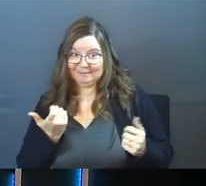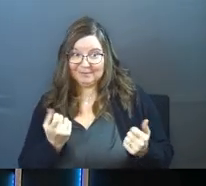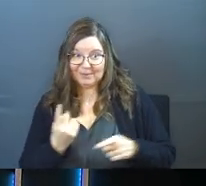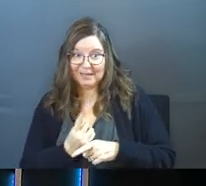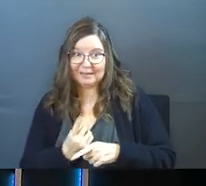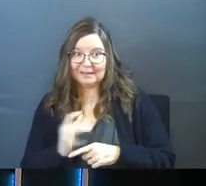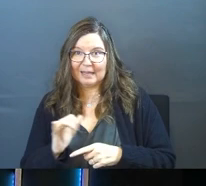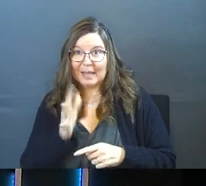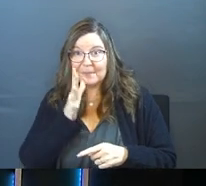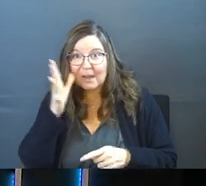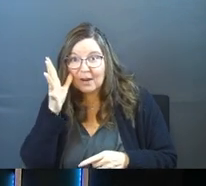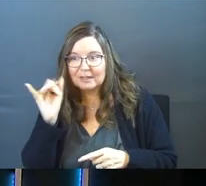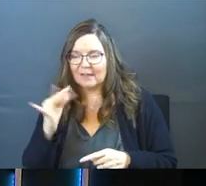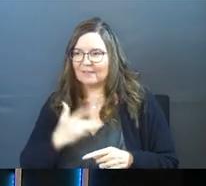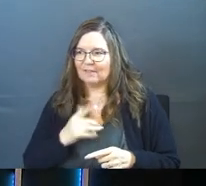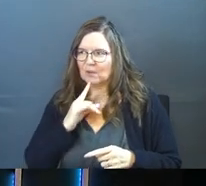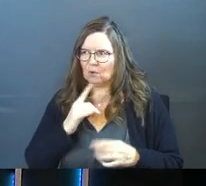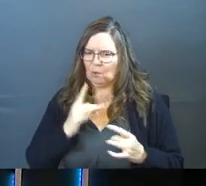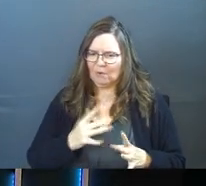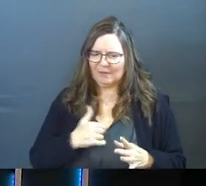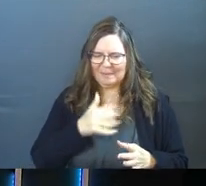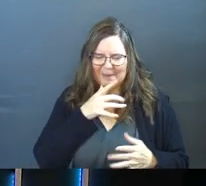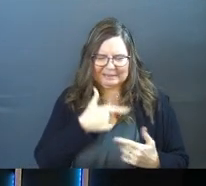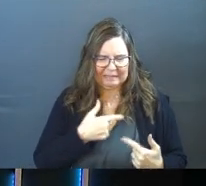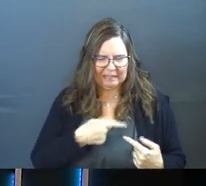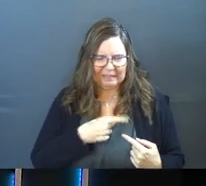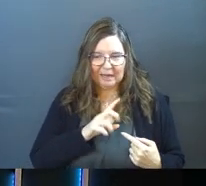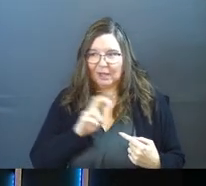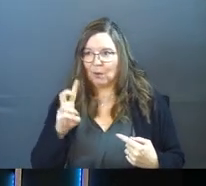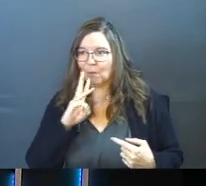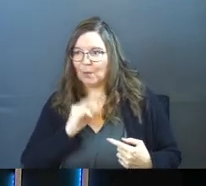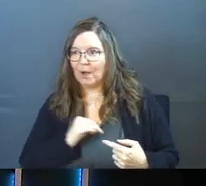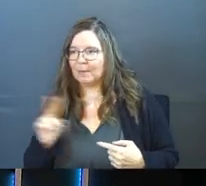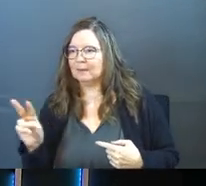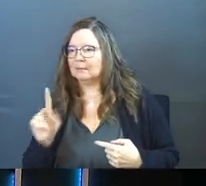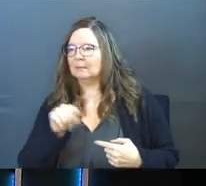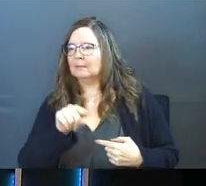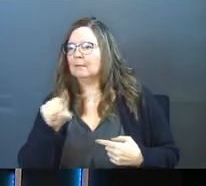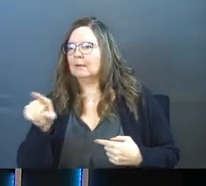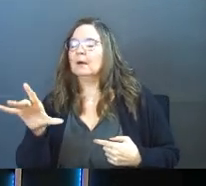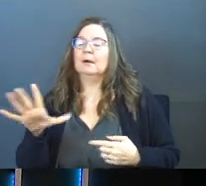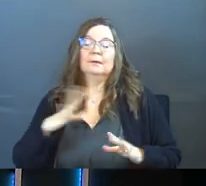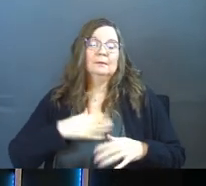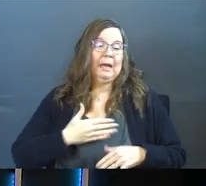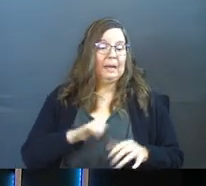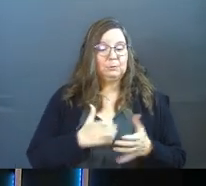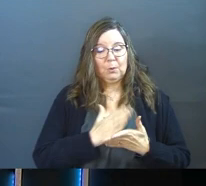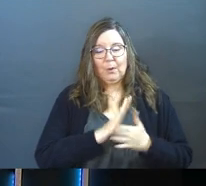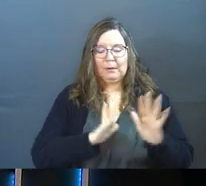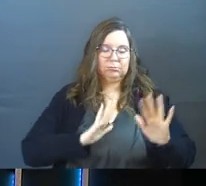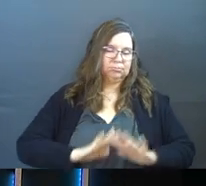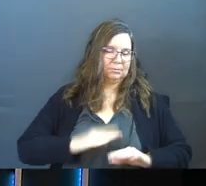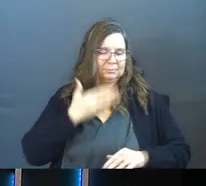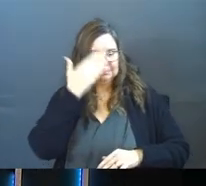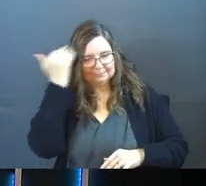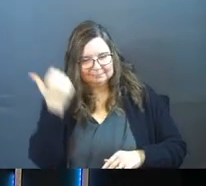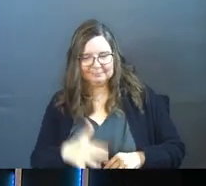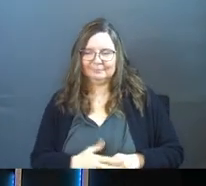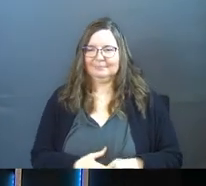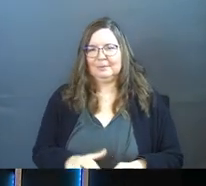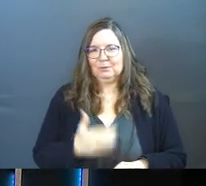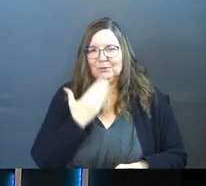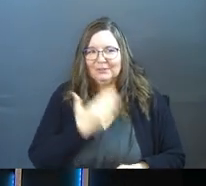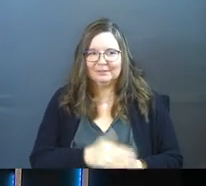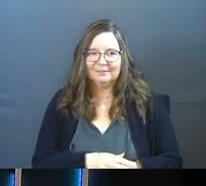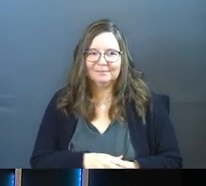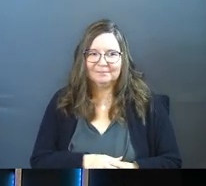else? Like parenting, if I feel real bad about my parenting, I just take a trip to Walmart and I'm like, I'm doing all right. Like, I'm doing